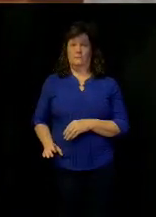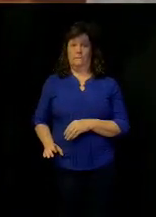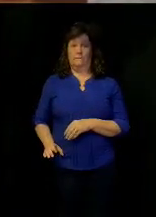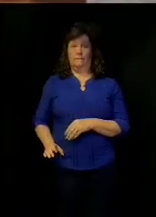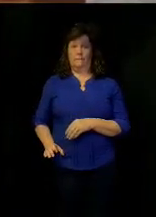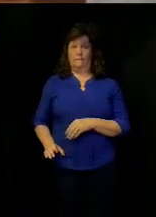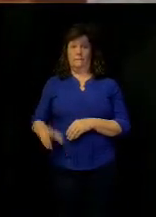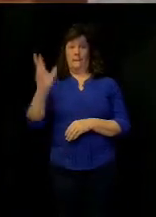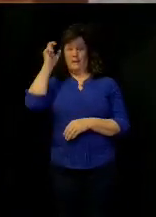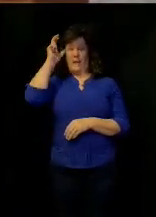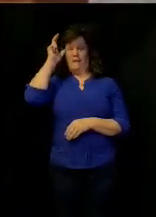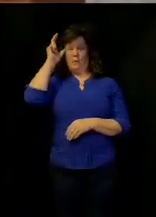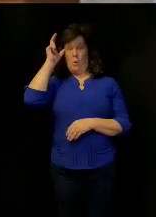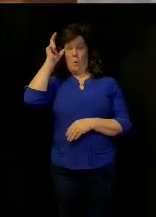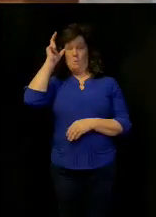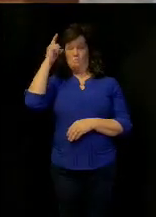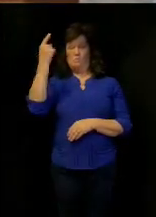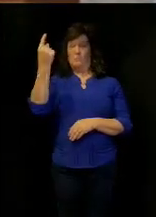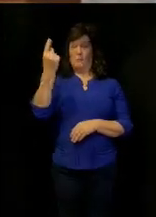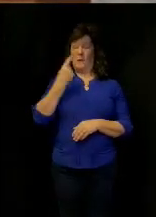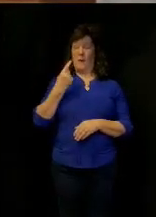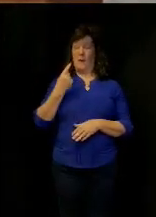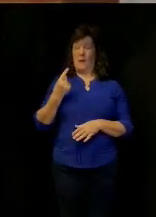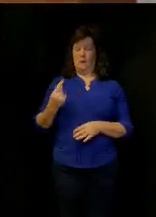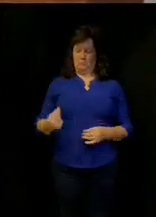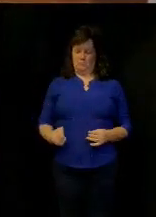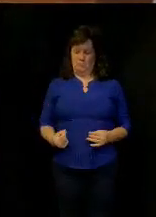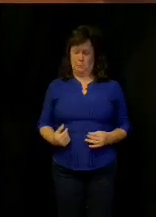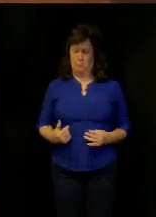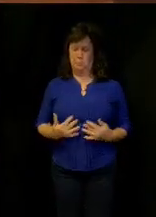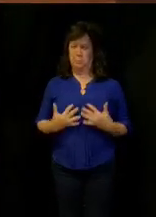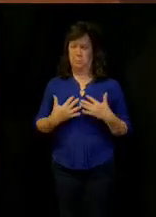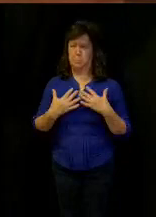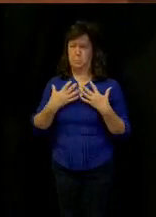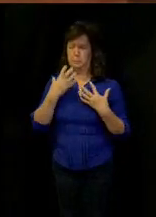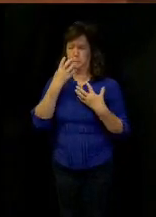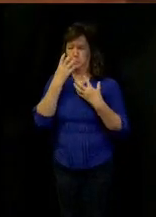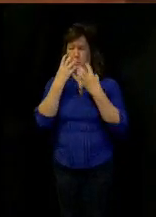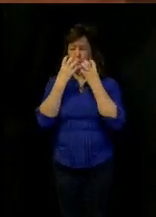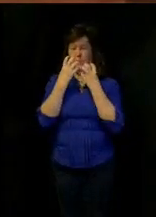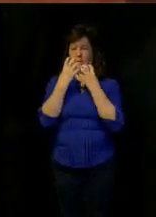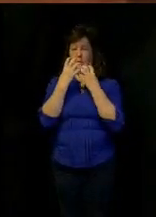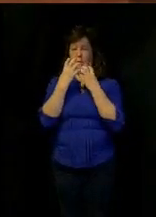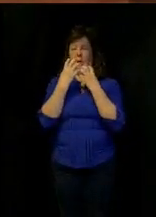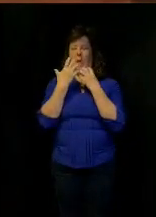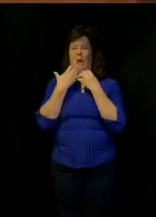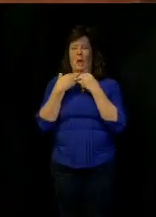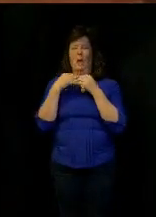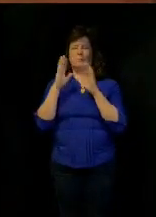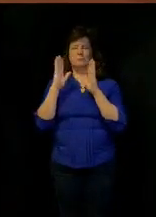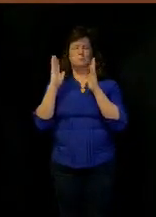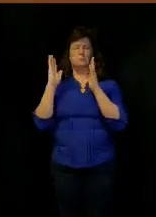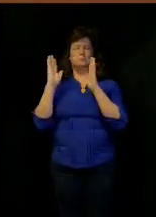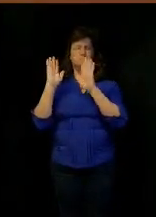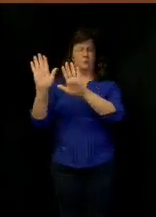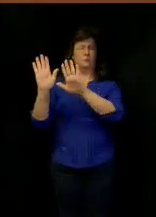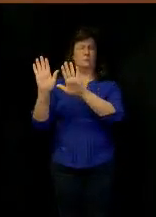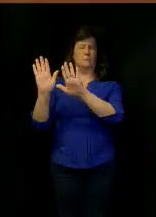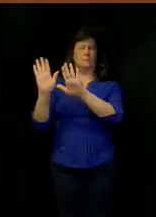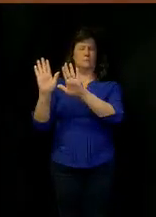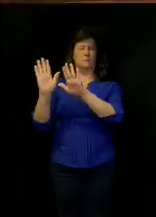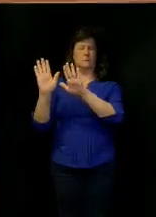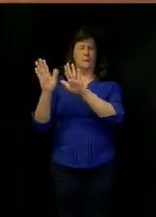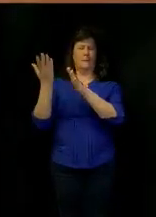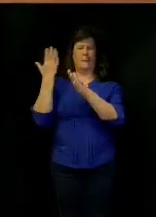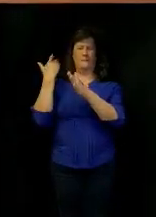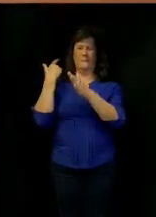devil gets a rise out of me, I need to be paying attention because it's something I probably need to look at. Has anybody ever, come on, this past week, come on, anybody